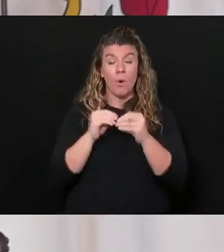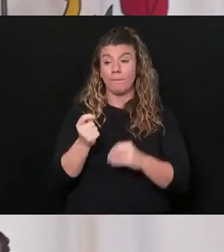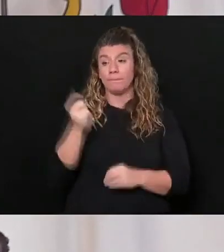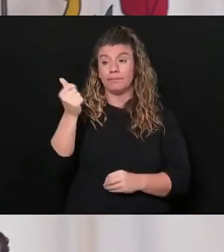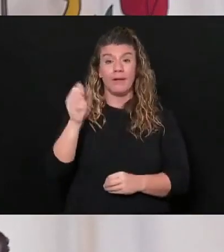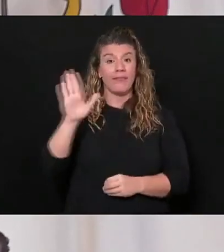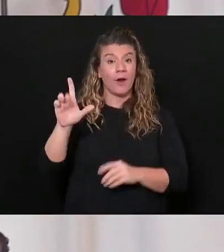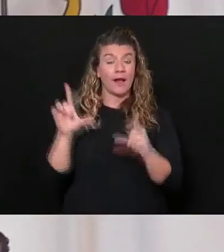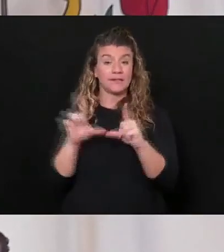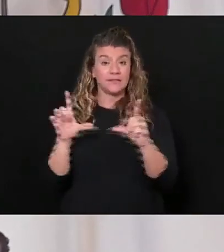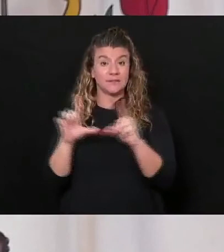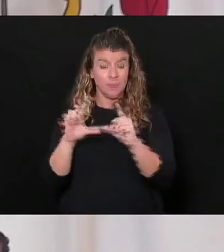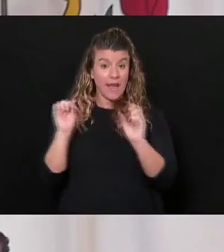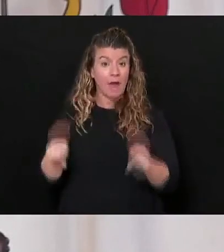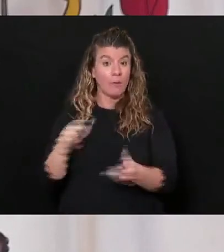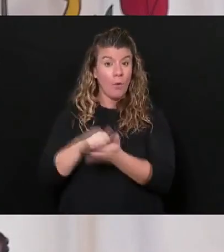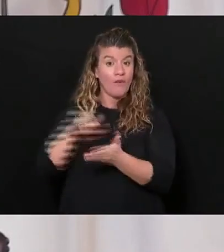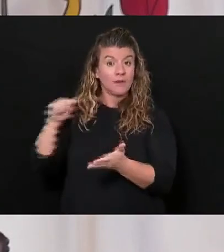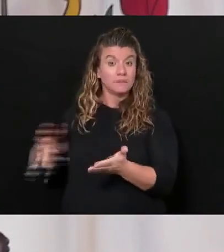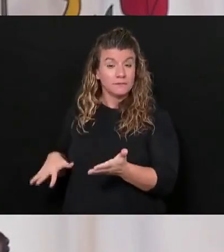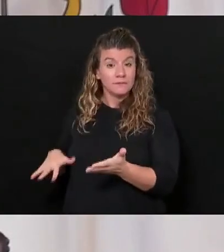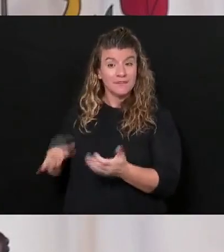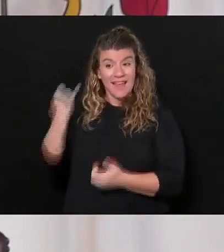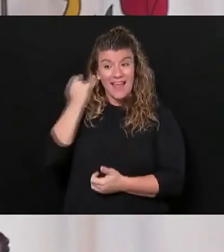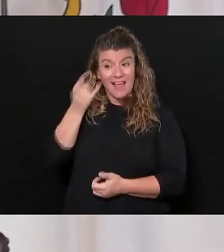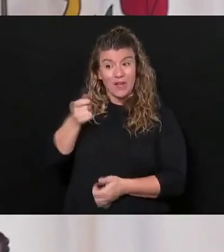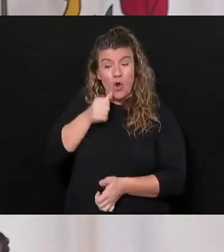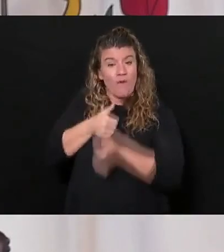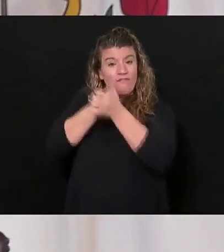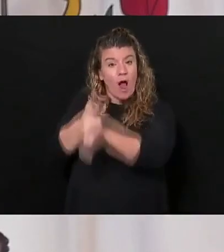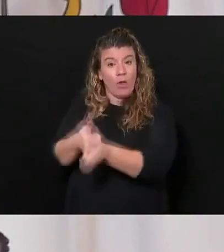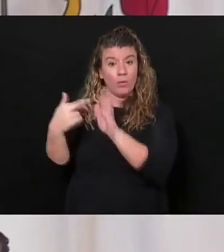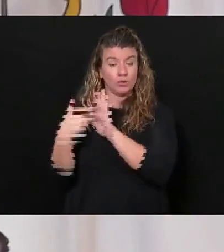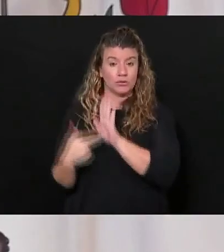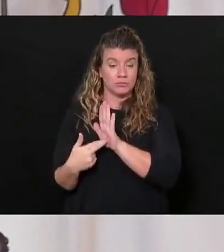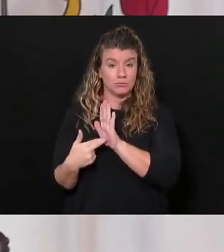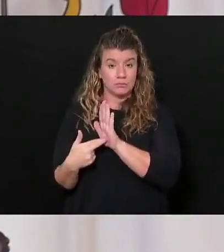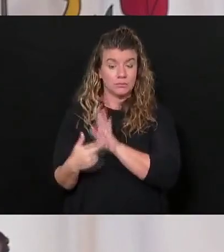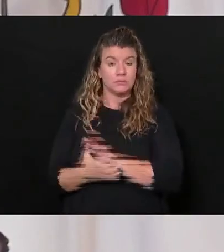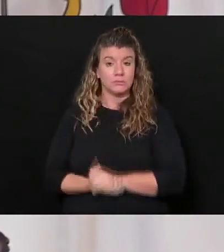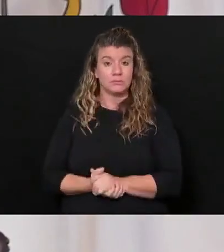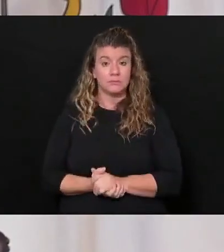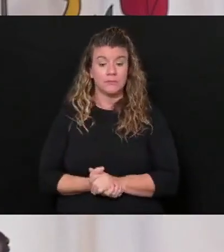their license, if they don't abide by the guidelines.